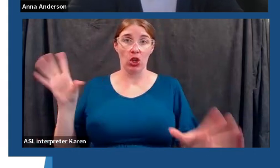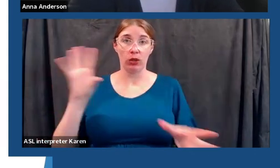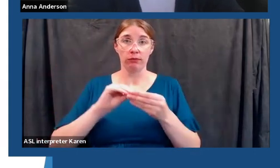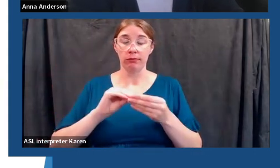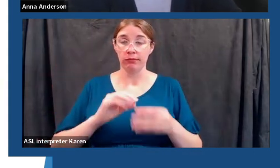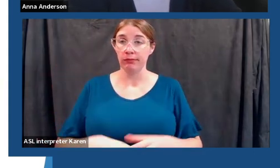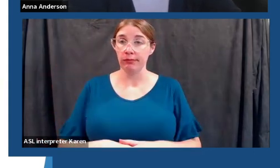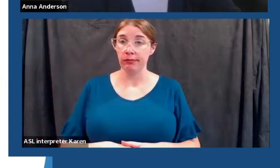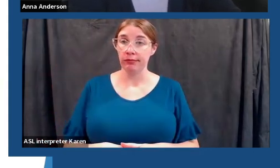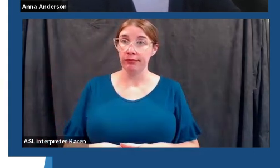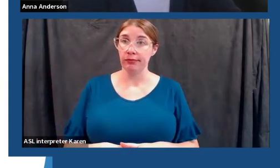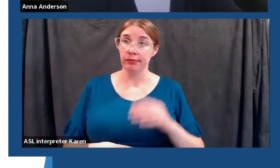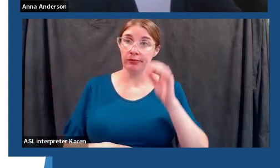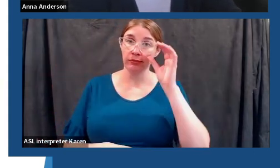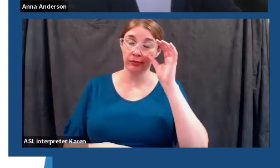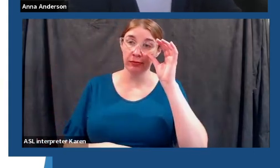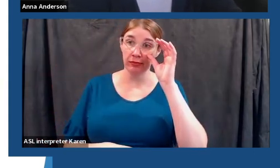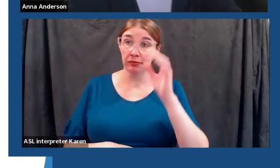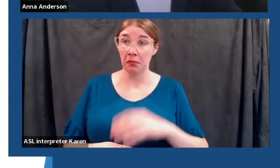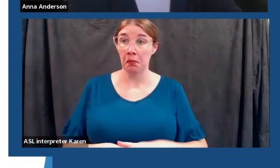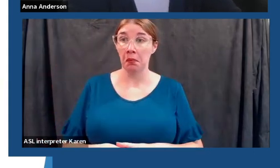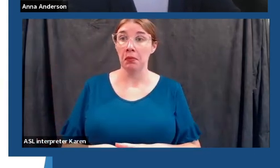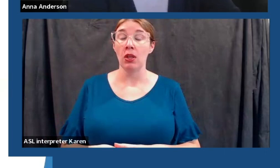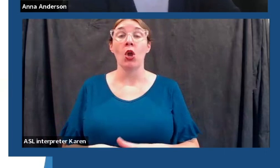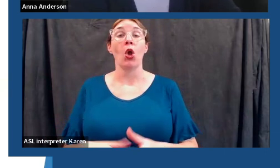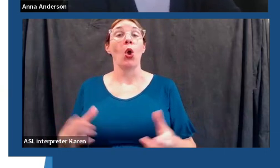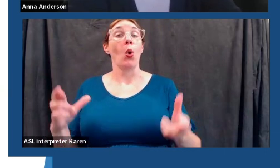Okay, so it's different in a retirement home.